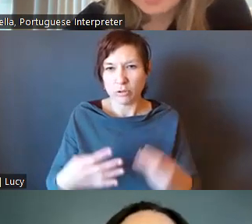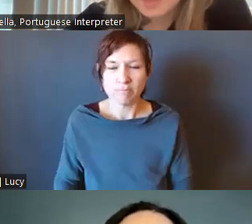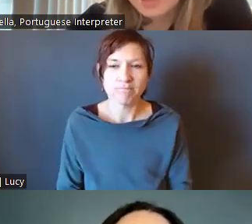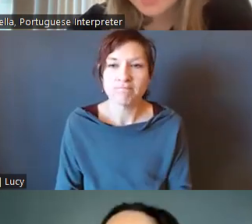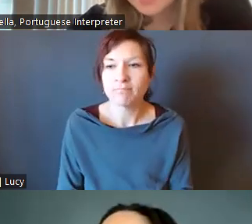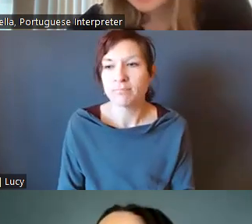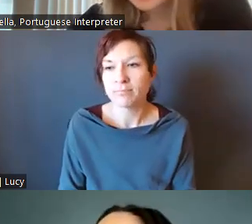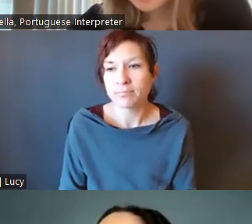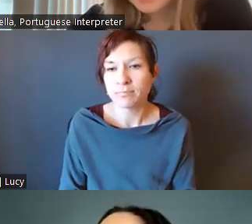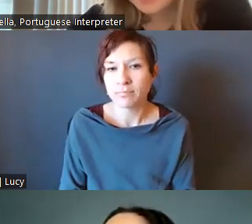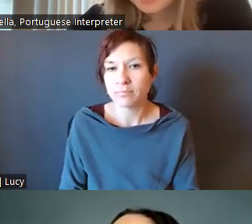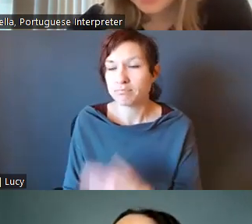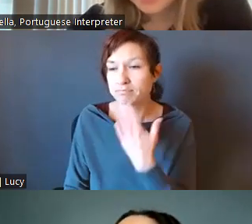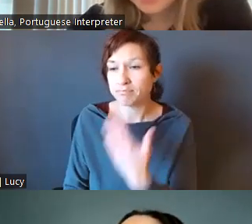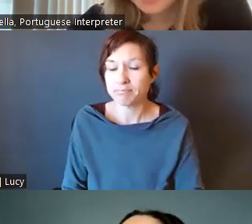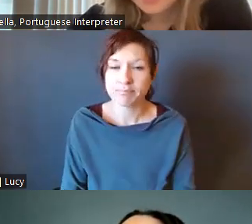Thank you.